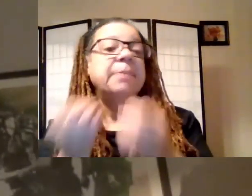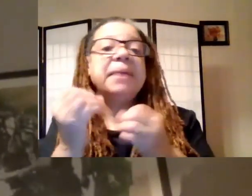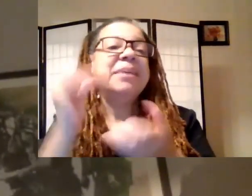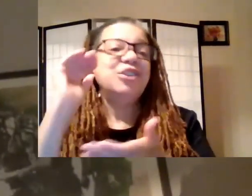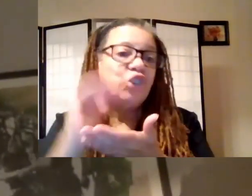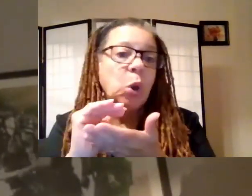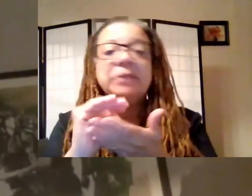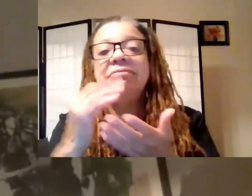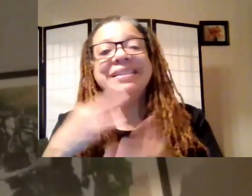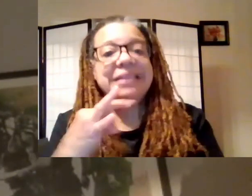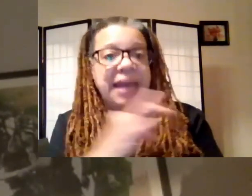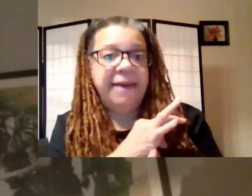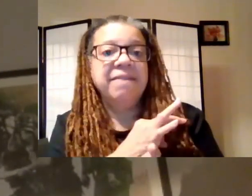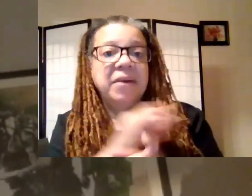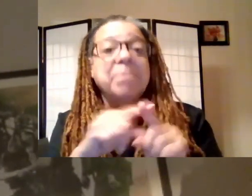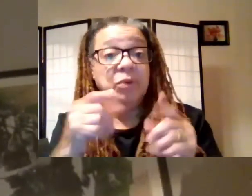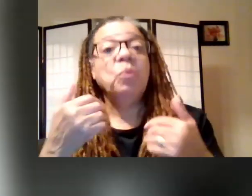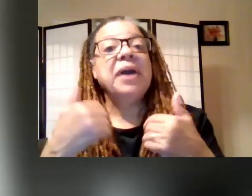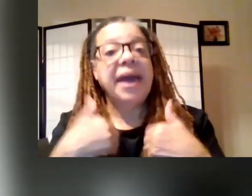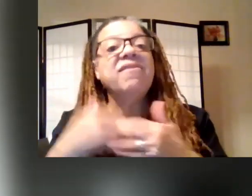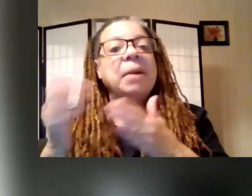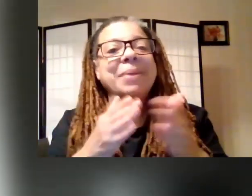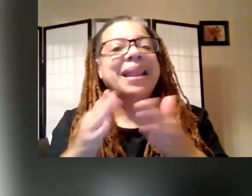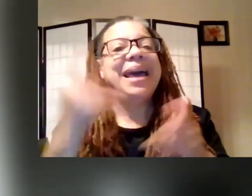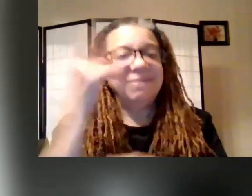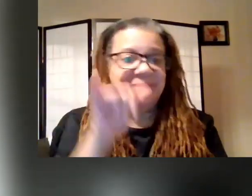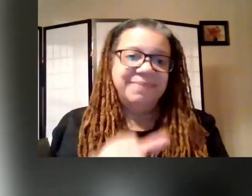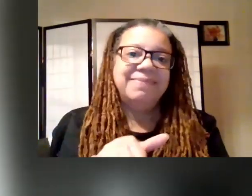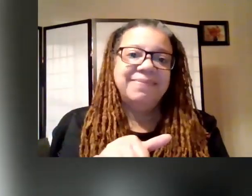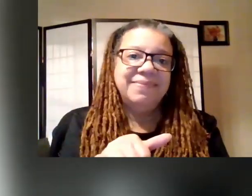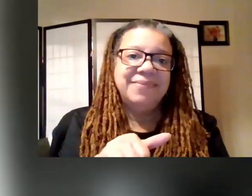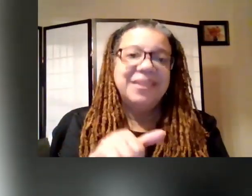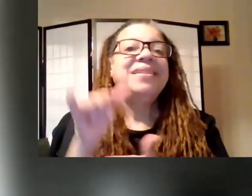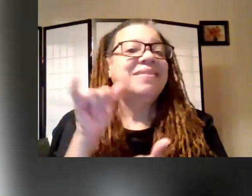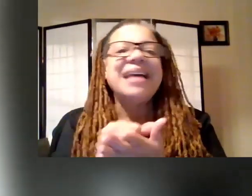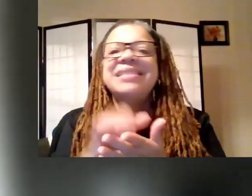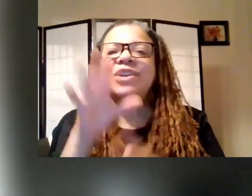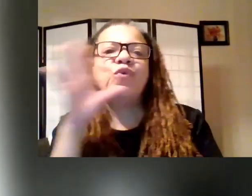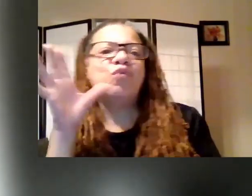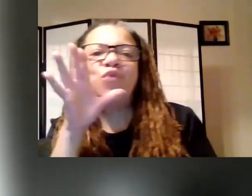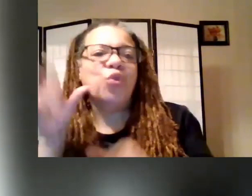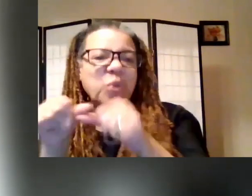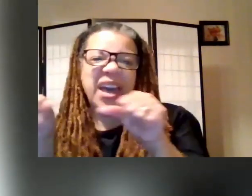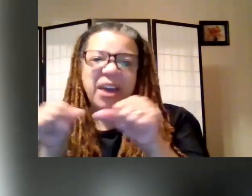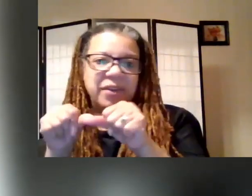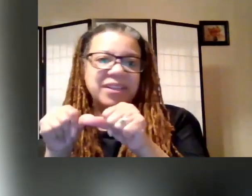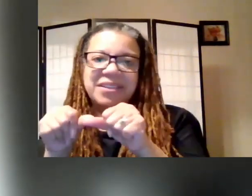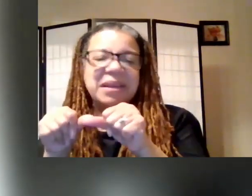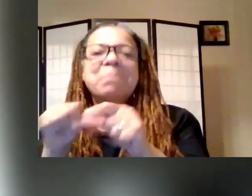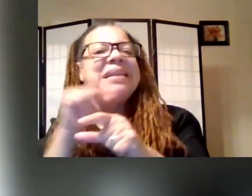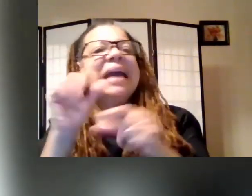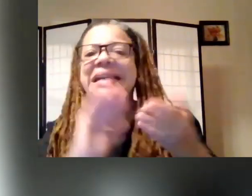have a way to deal with that. Yeah, that really comes up in the rural areas. Like if you have a very distant rural